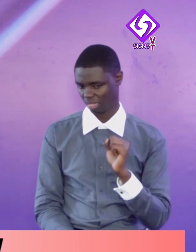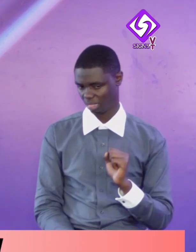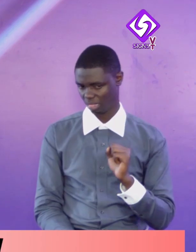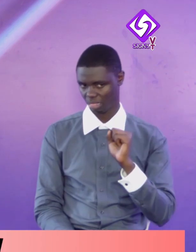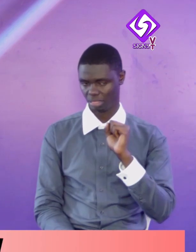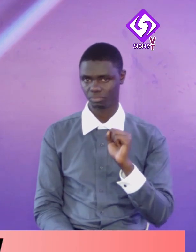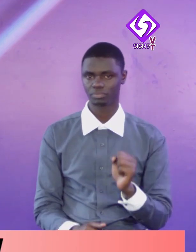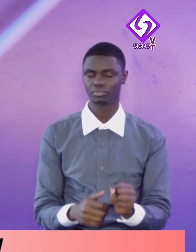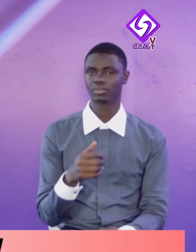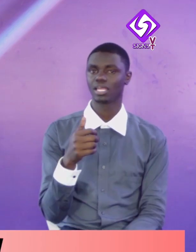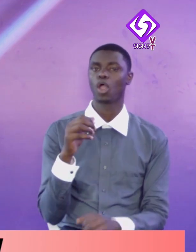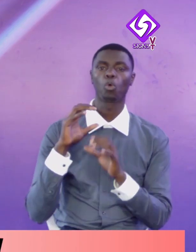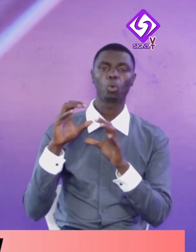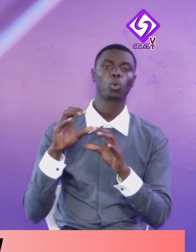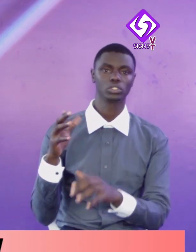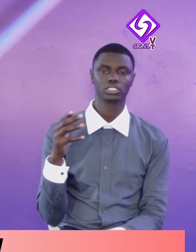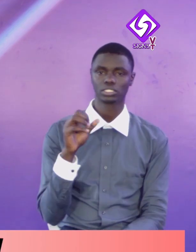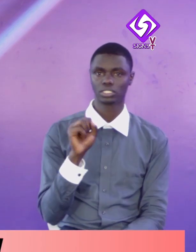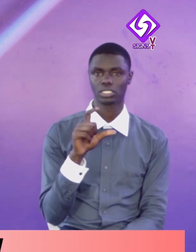Arne Slot